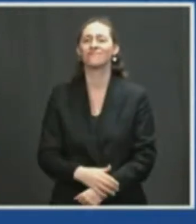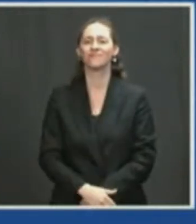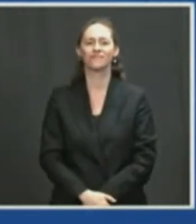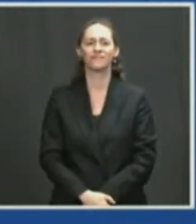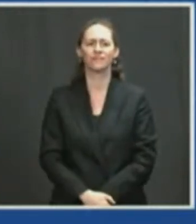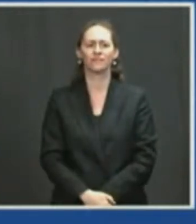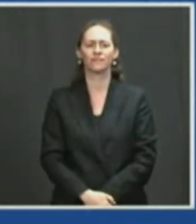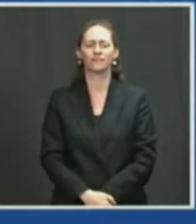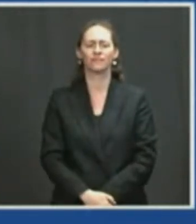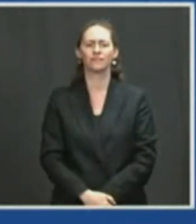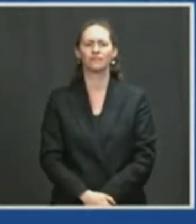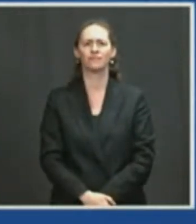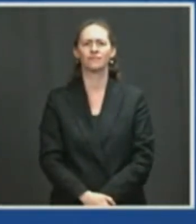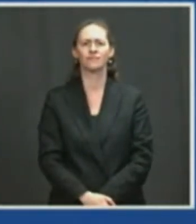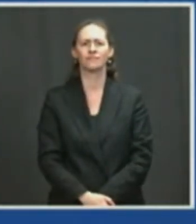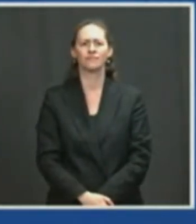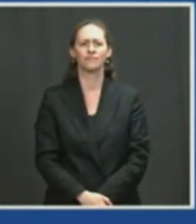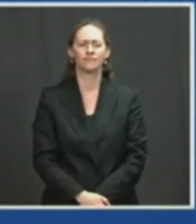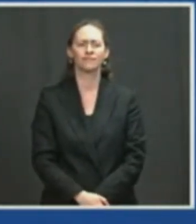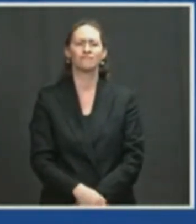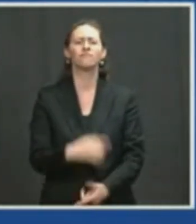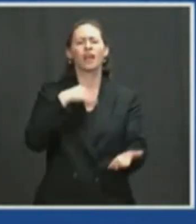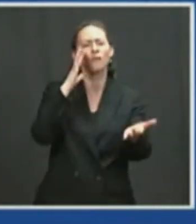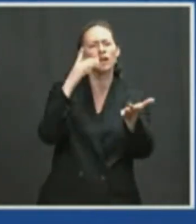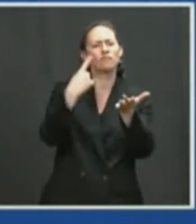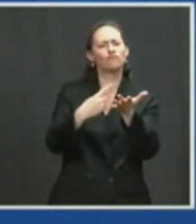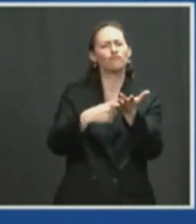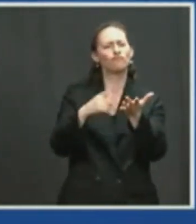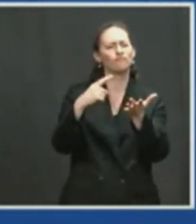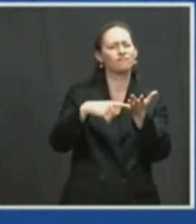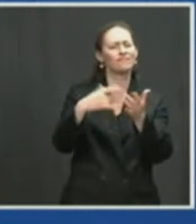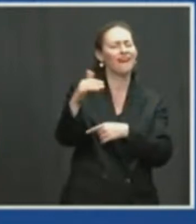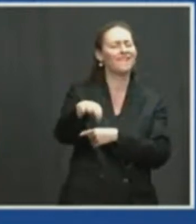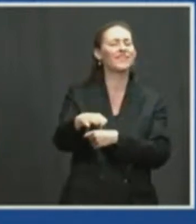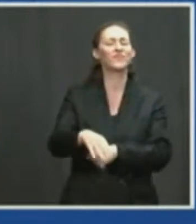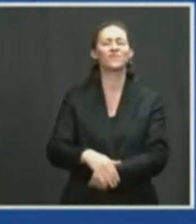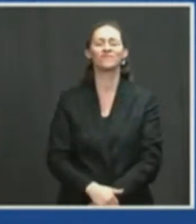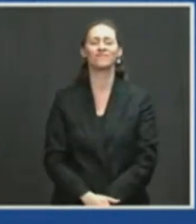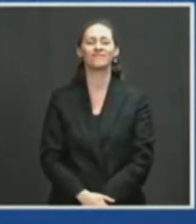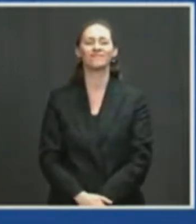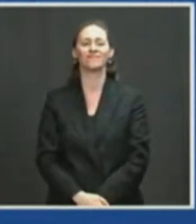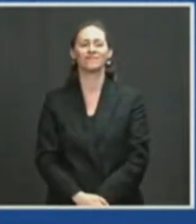going to be having a talk this afternoon, and I'll be able to report to you after that. Are you expecting a counteroffer, Mr. President?